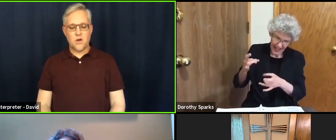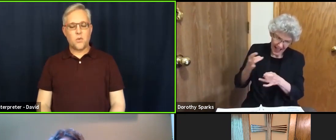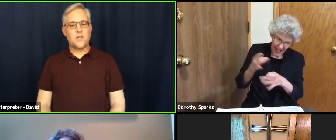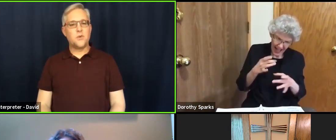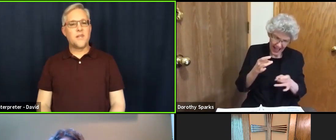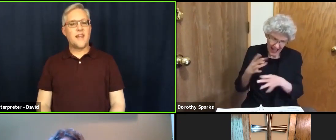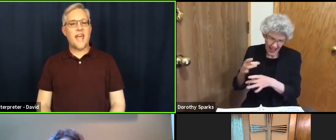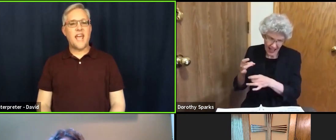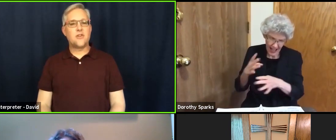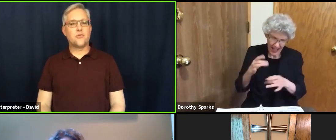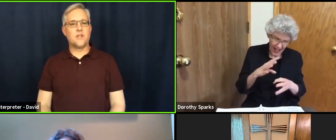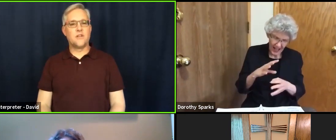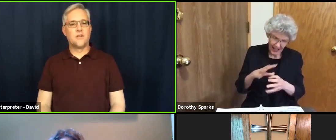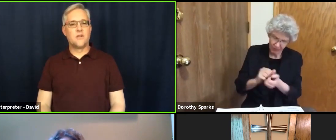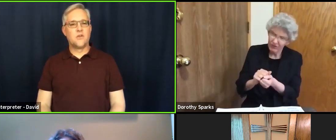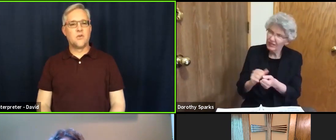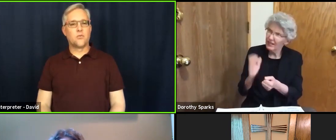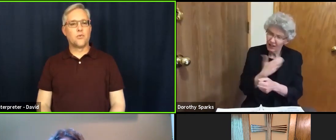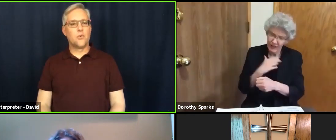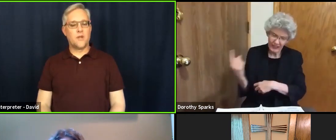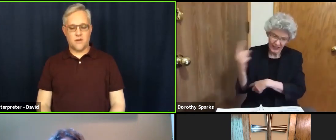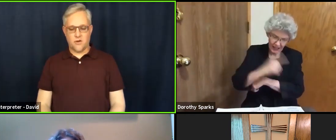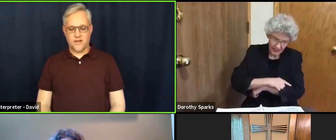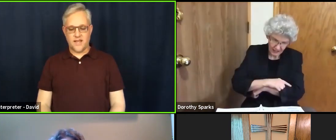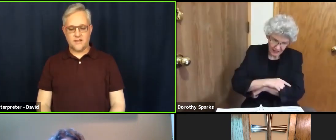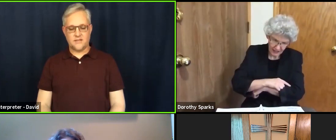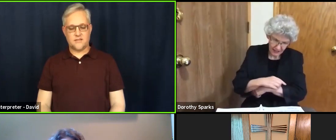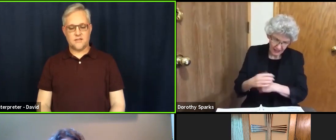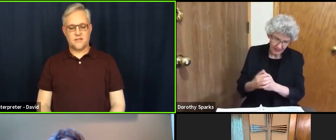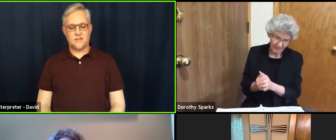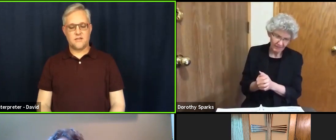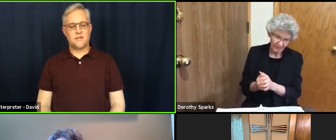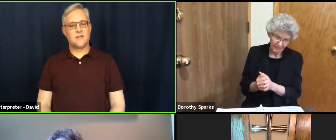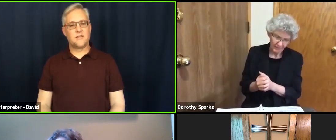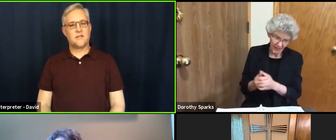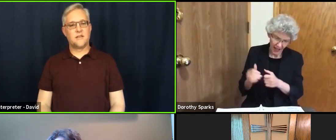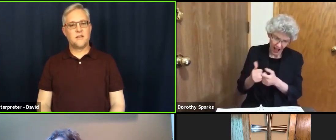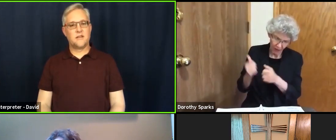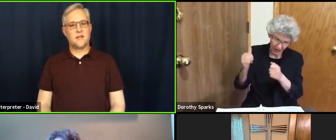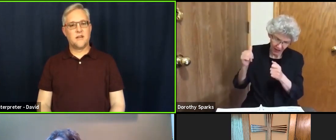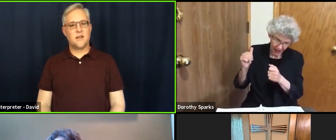How long will you let hatred ruin our days?